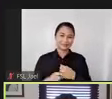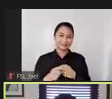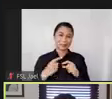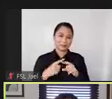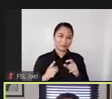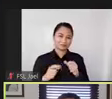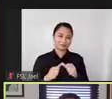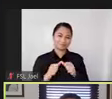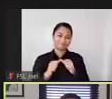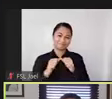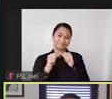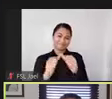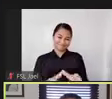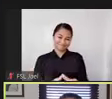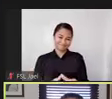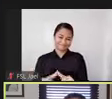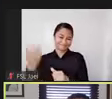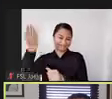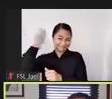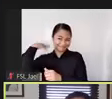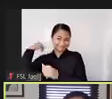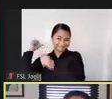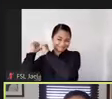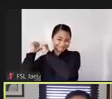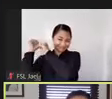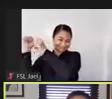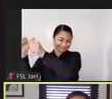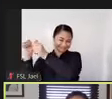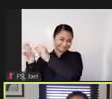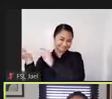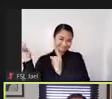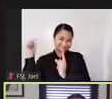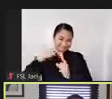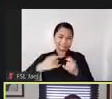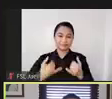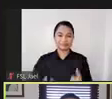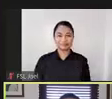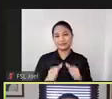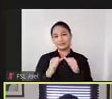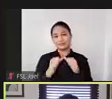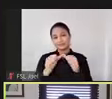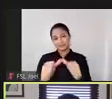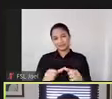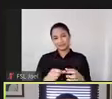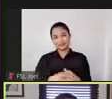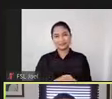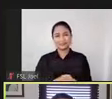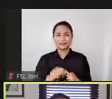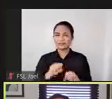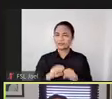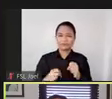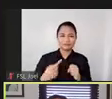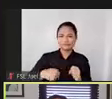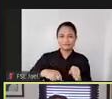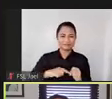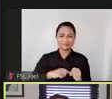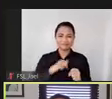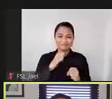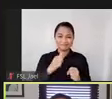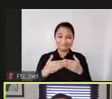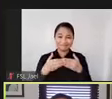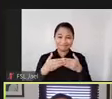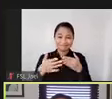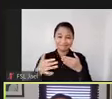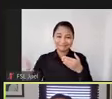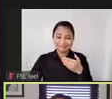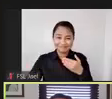have we not moved forward? But the thing is, sometimes it seems like you haven't even made enough